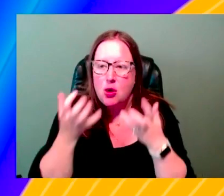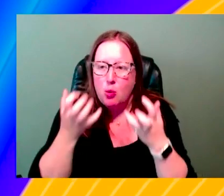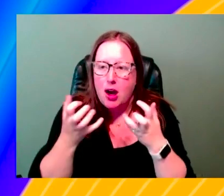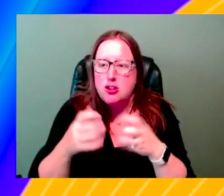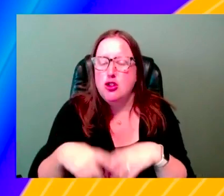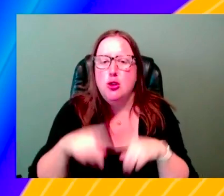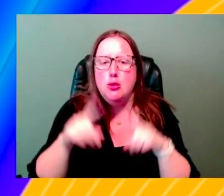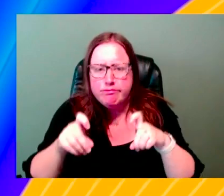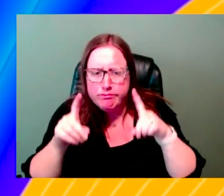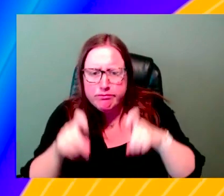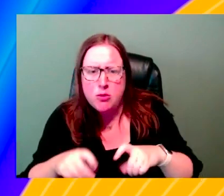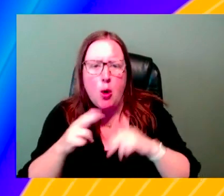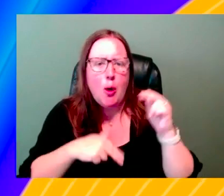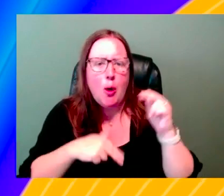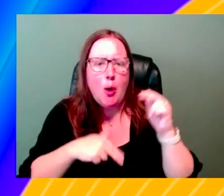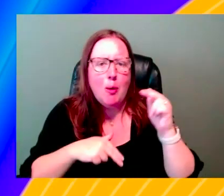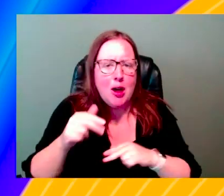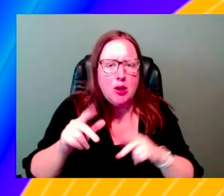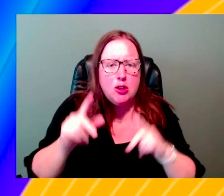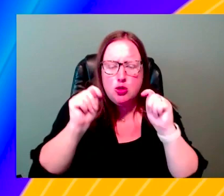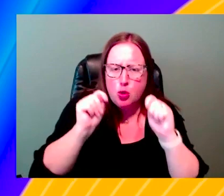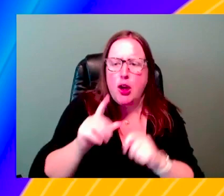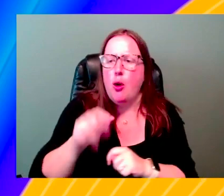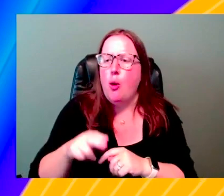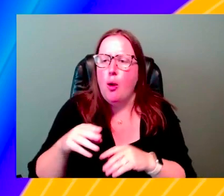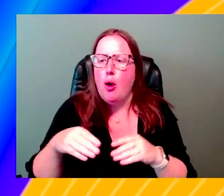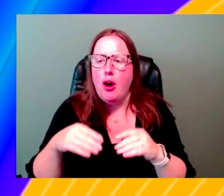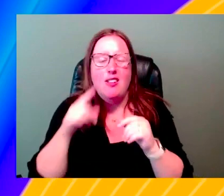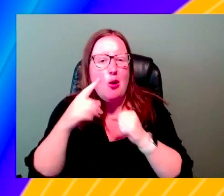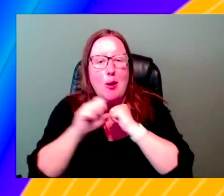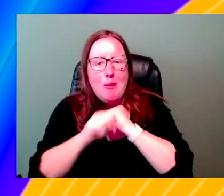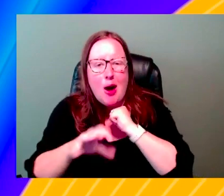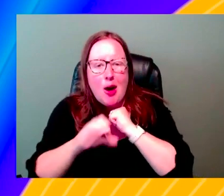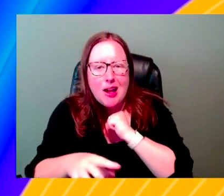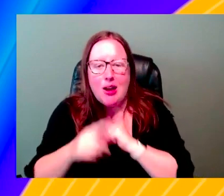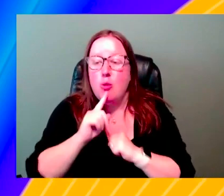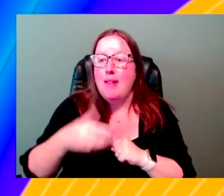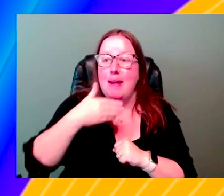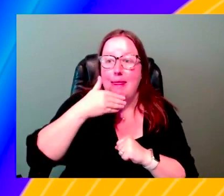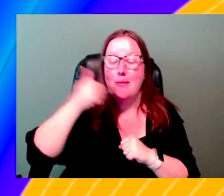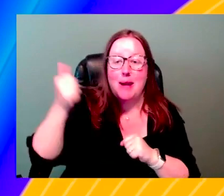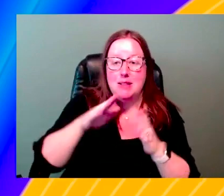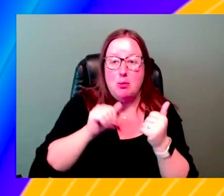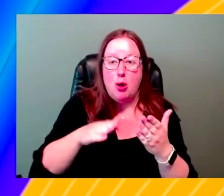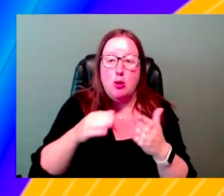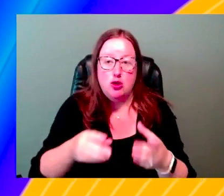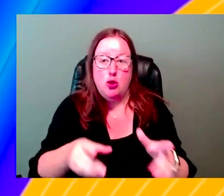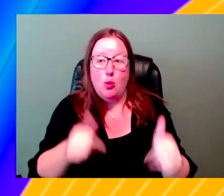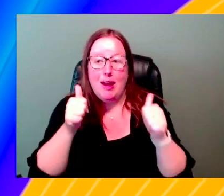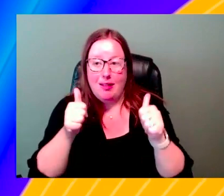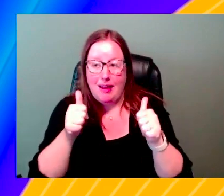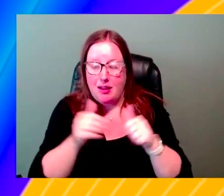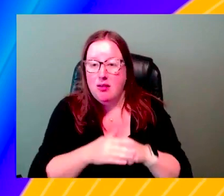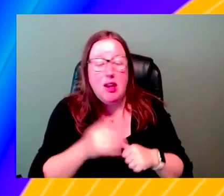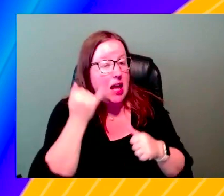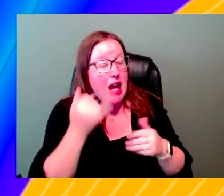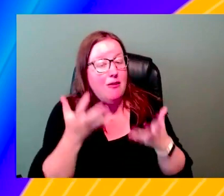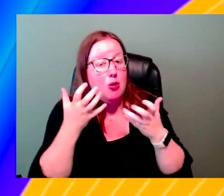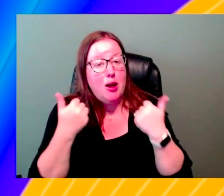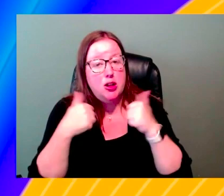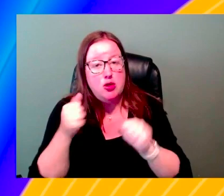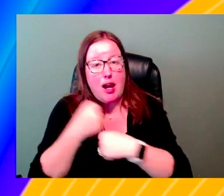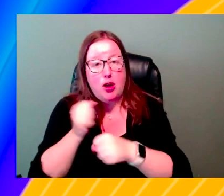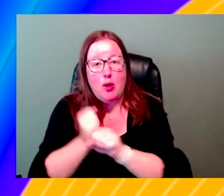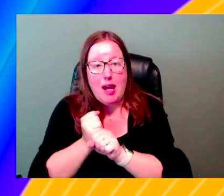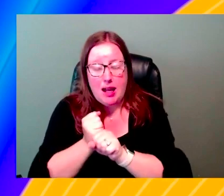an educational piece of content or marketing material, this is the best way to do it quickly and efficiently. And if you wanted to try creating your own or generating your